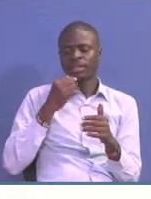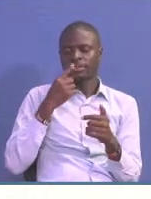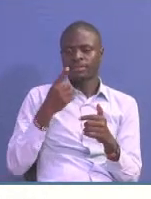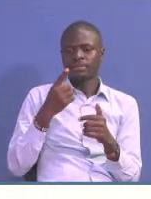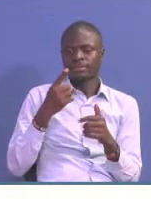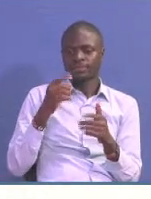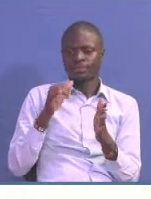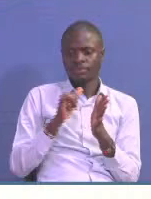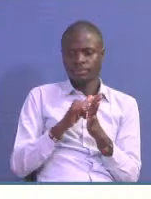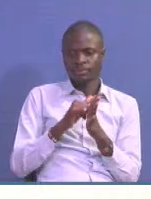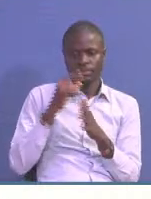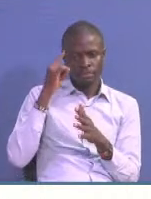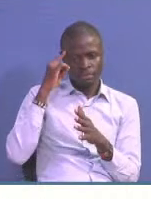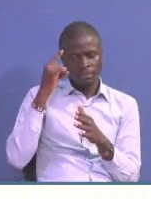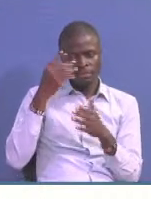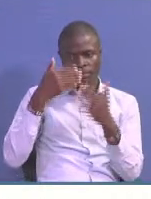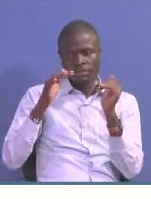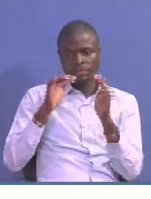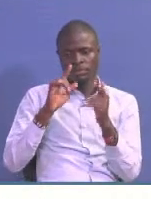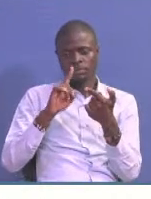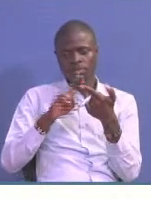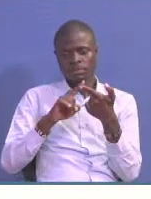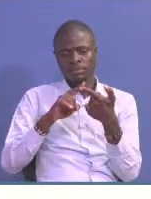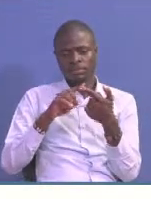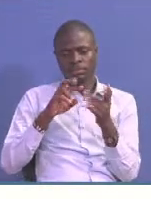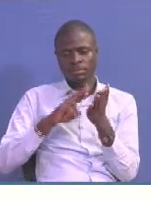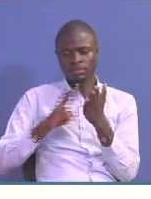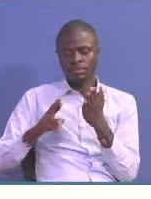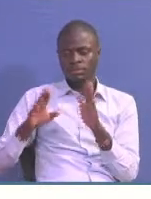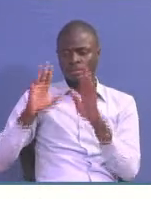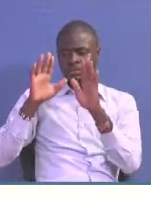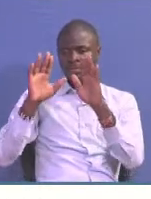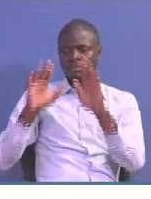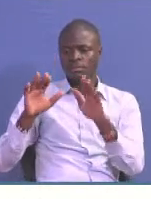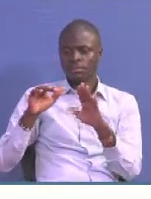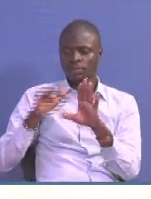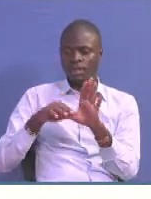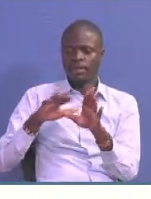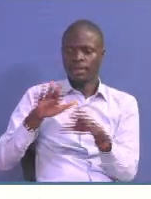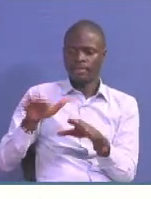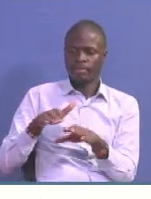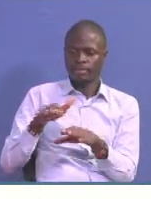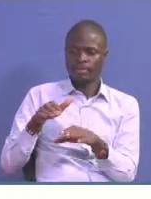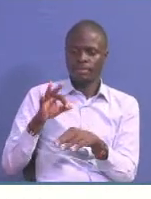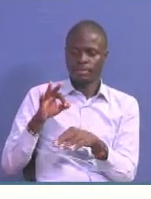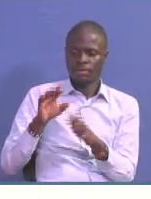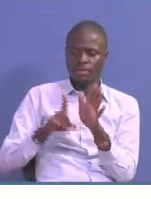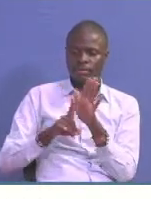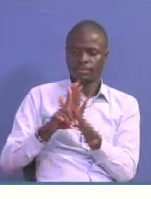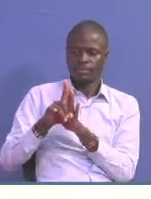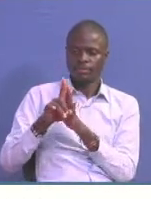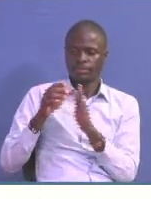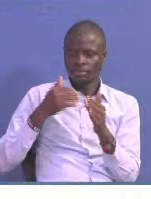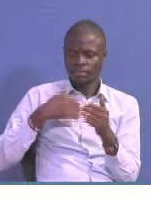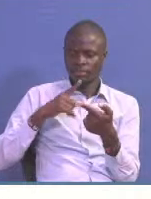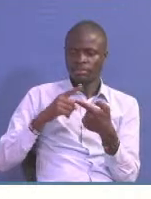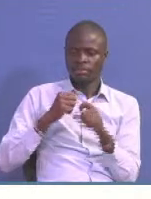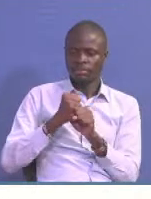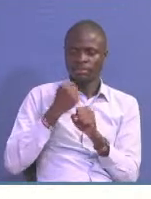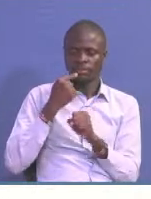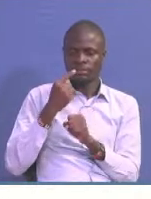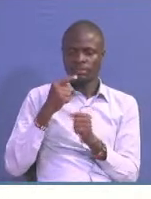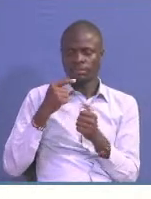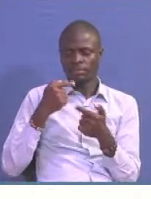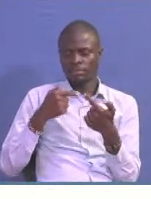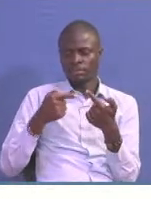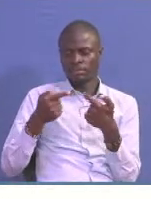insisted that for universities to remain relevant in the place of developments, they have to ensure that they